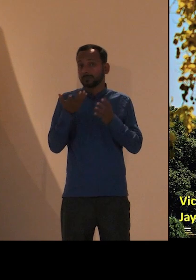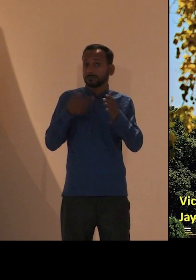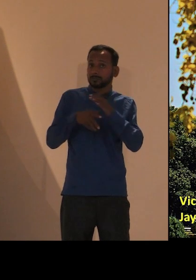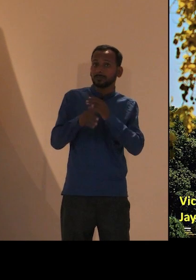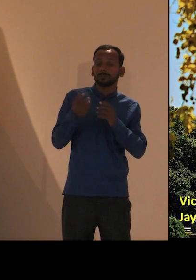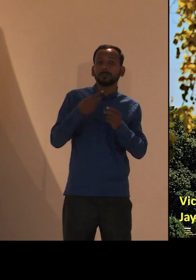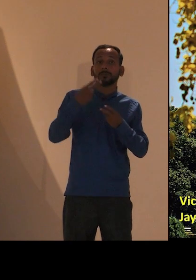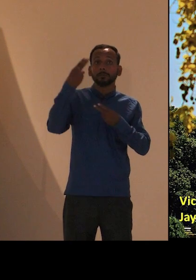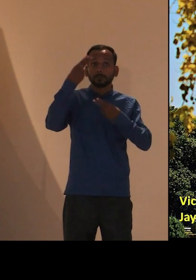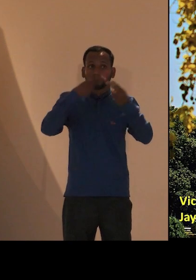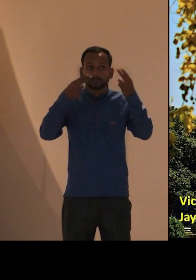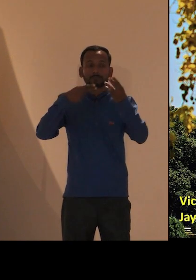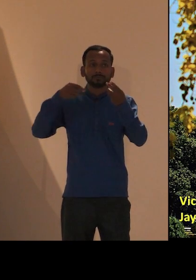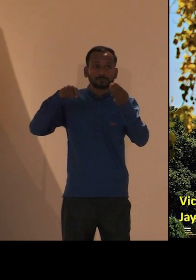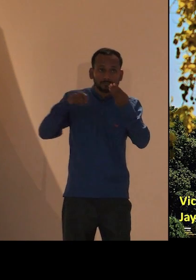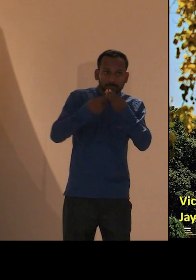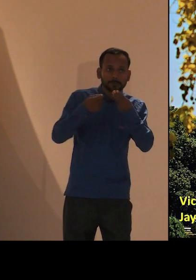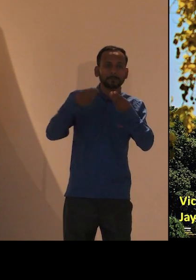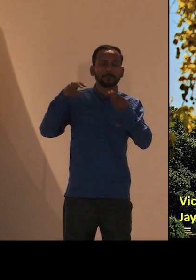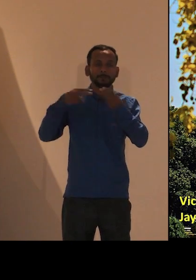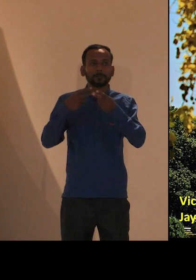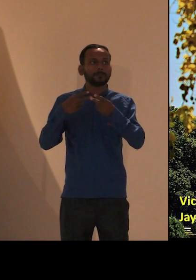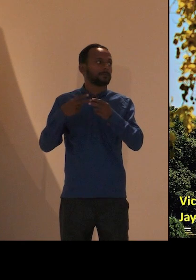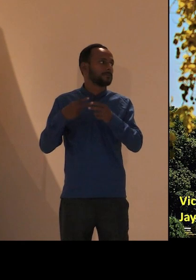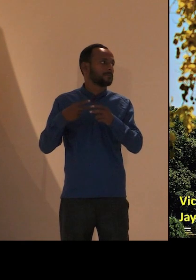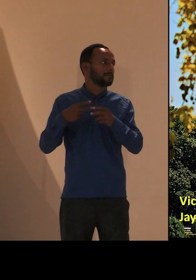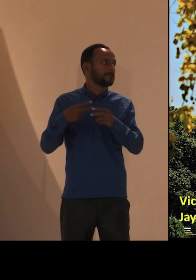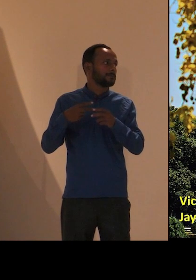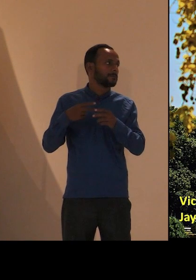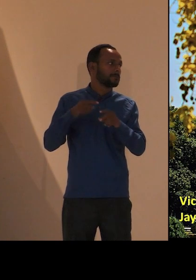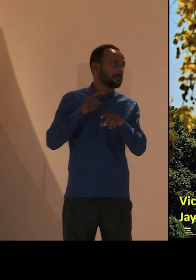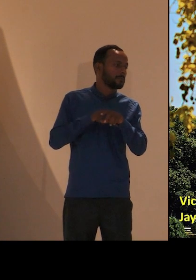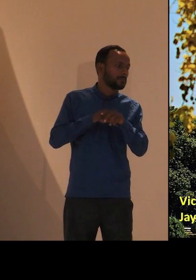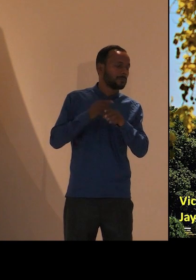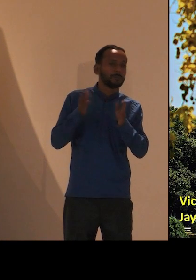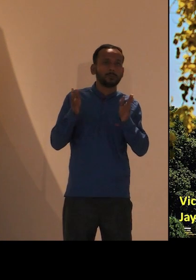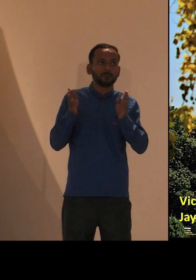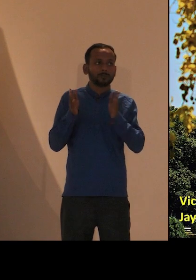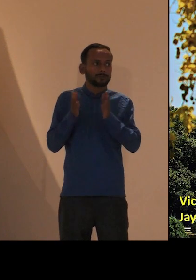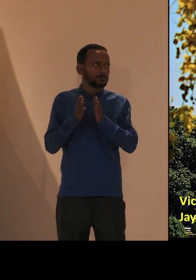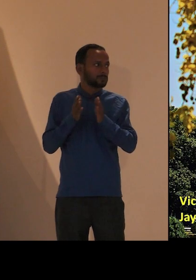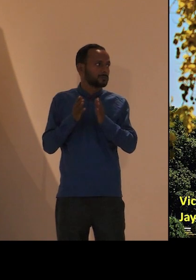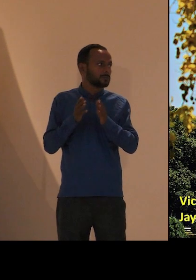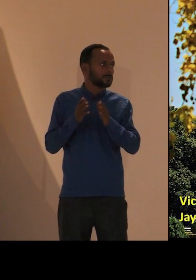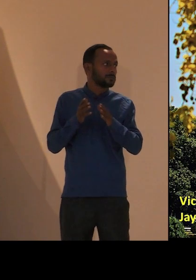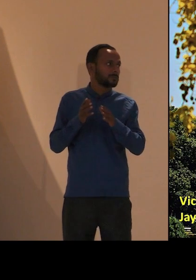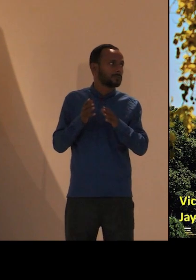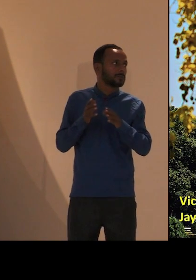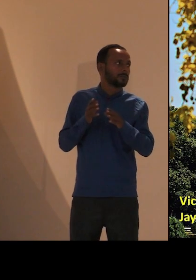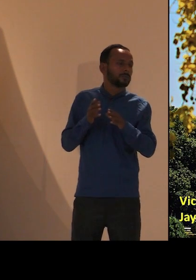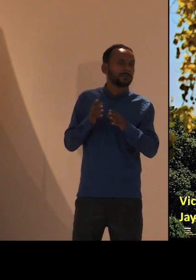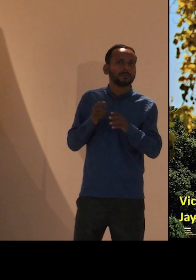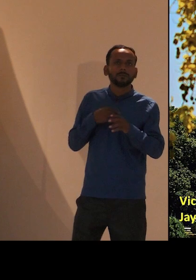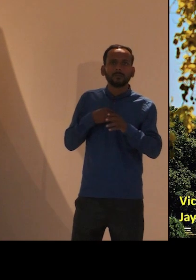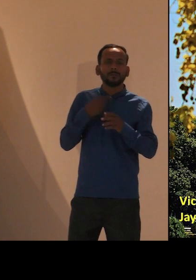renewed entry into museums and archives. Time is short. I am not going, I have